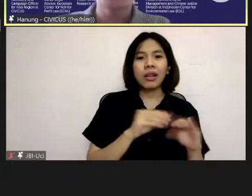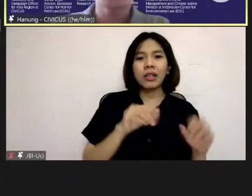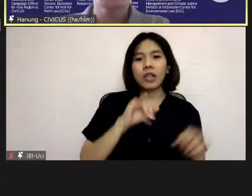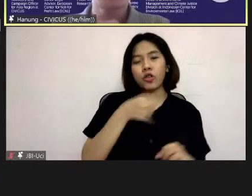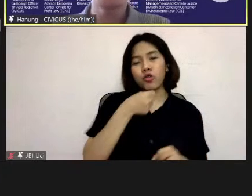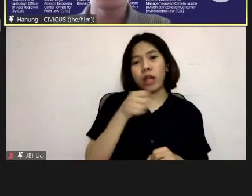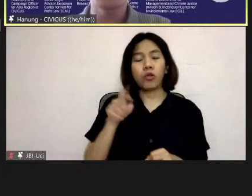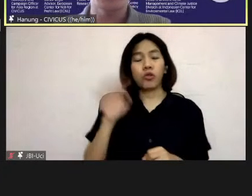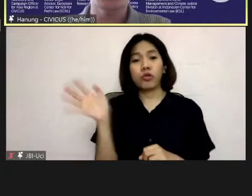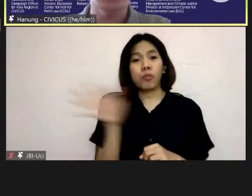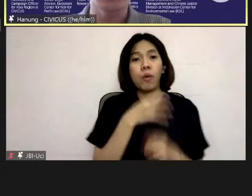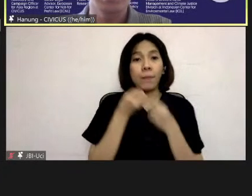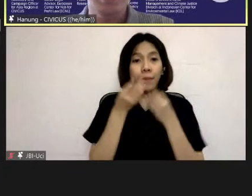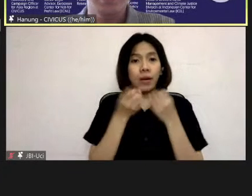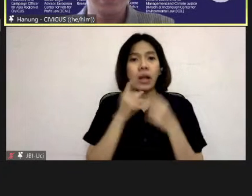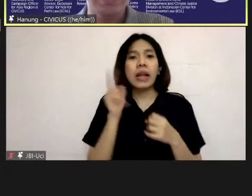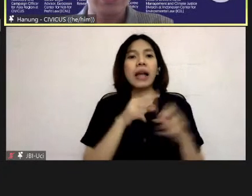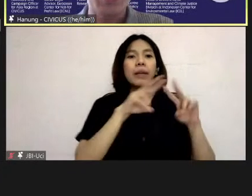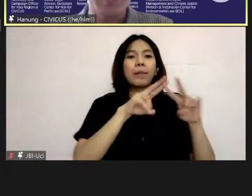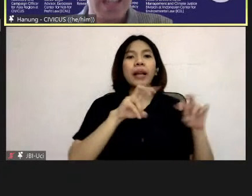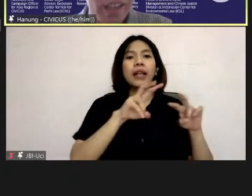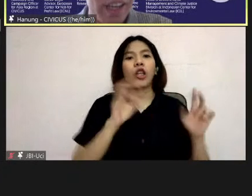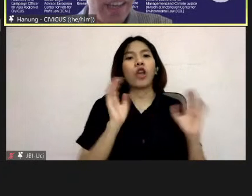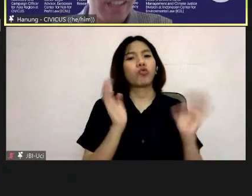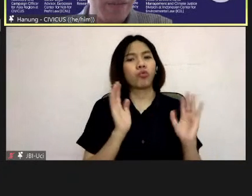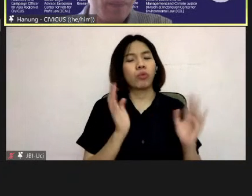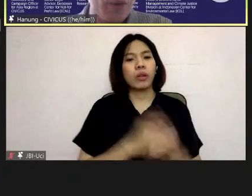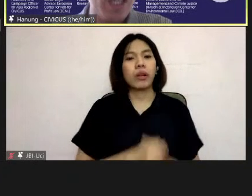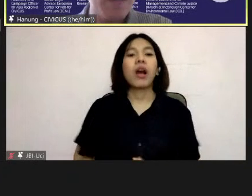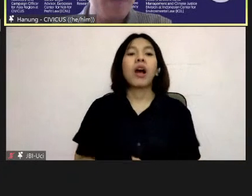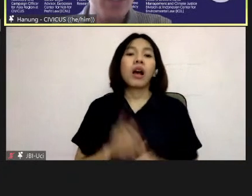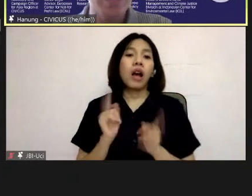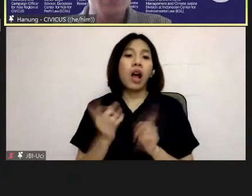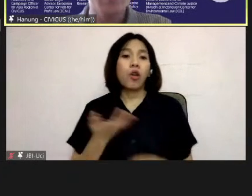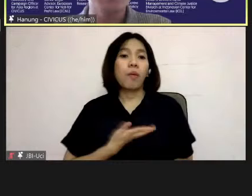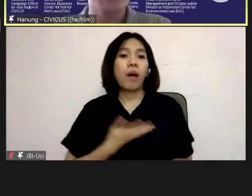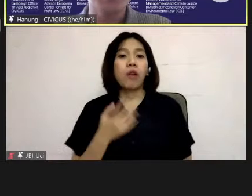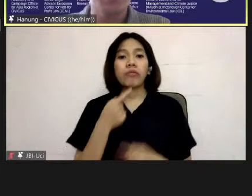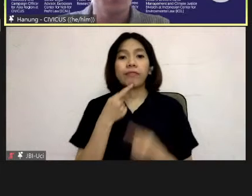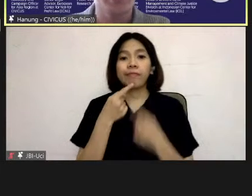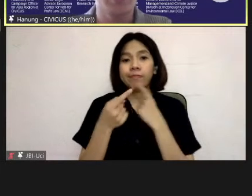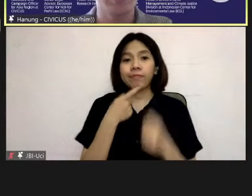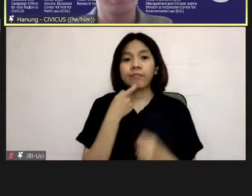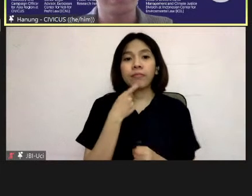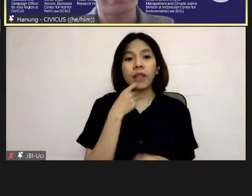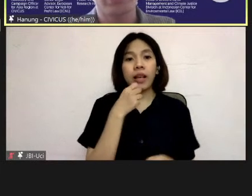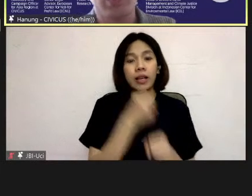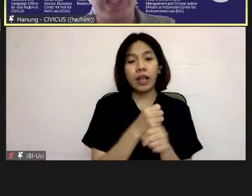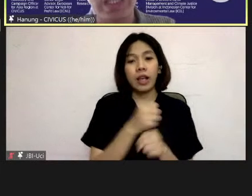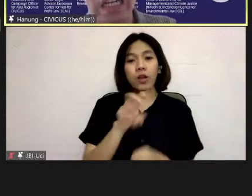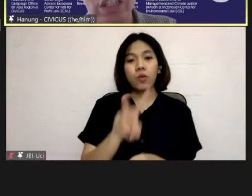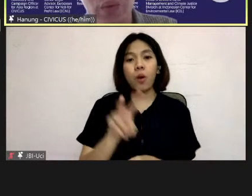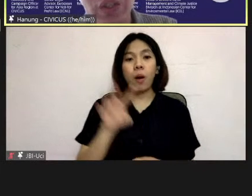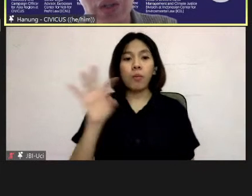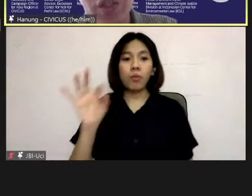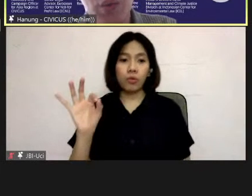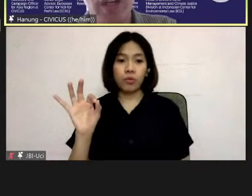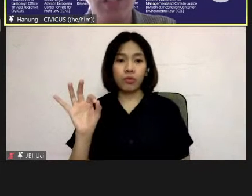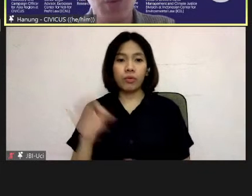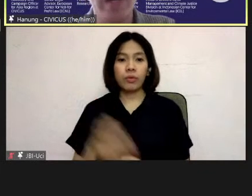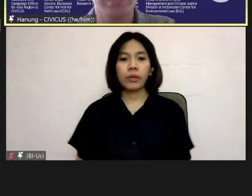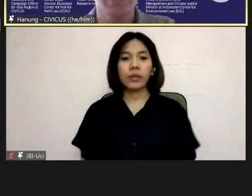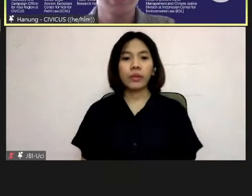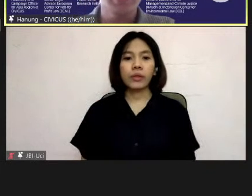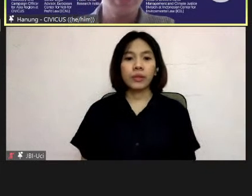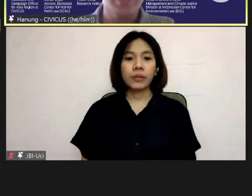So when we talk about G20 countries and putting our research as well on the G20 countries, so